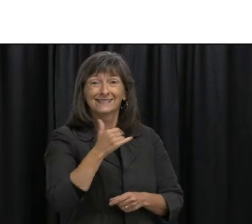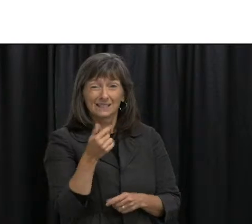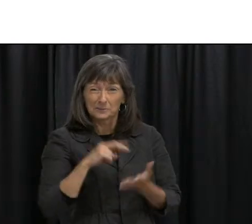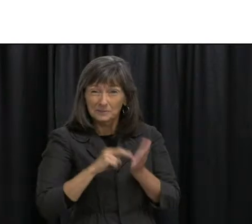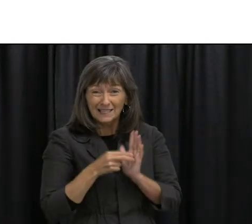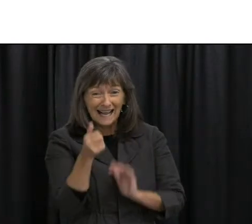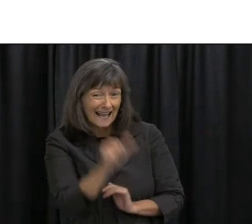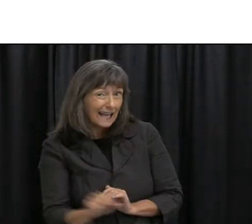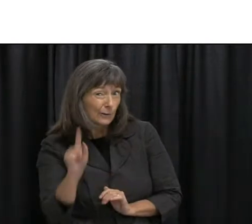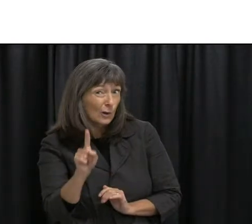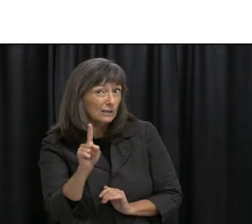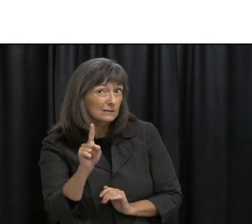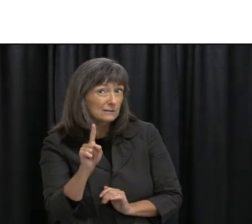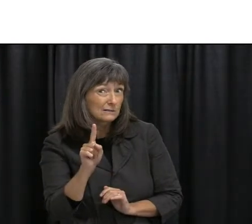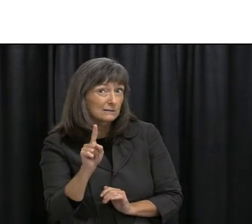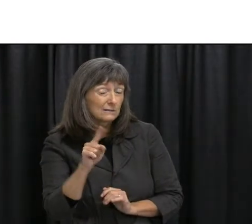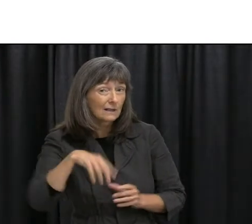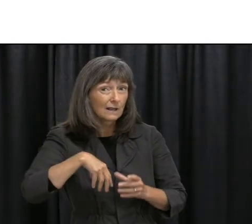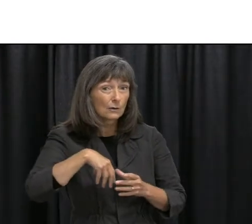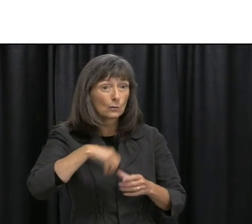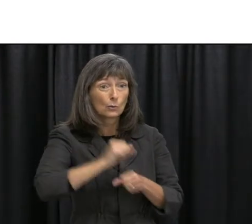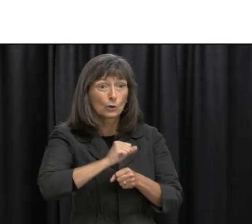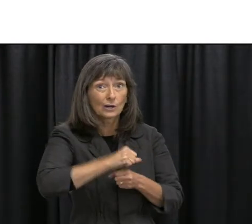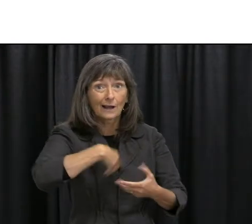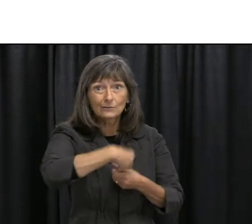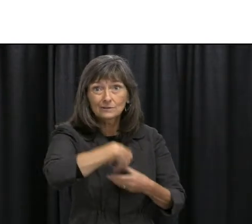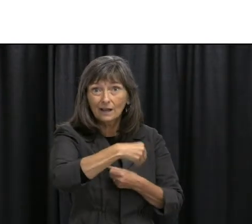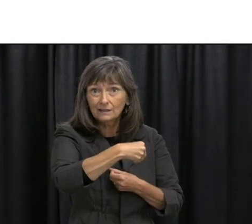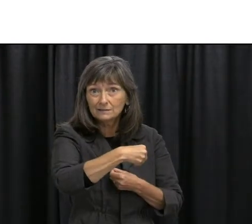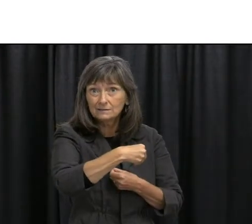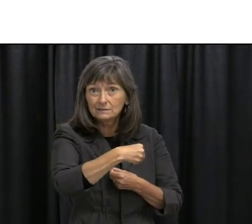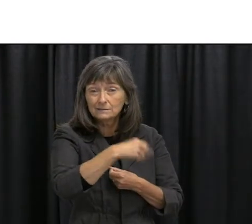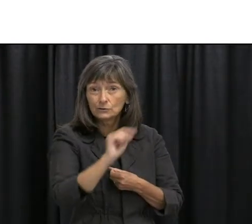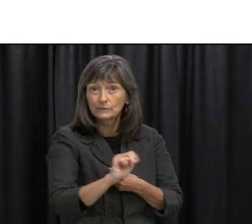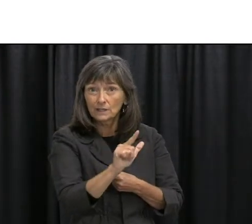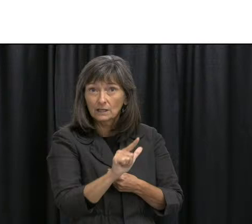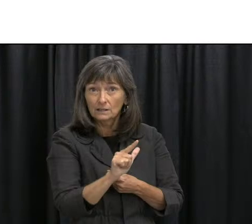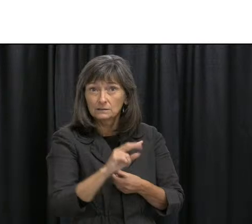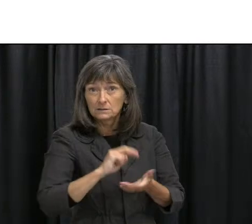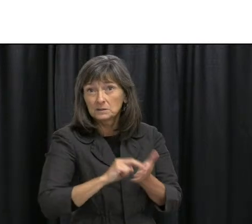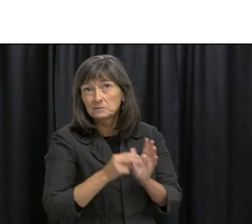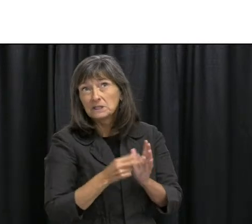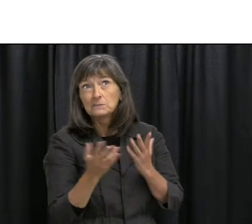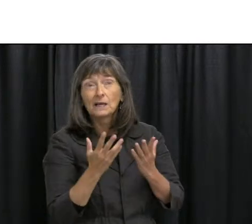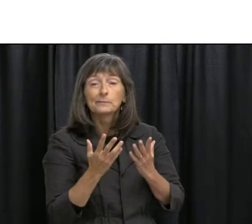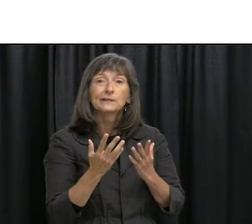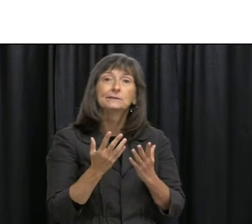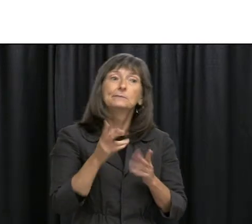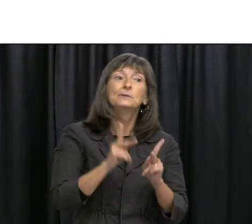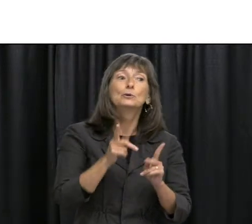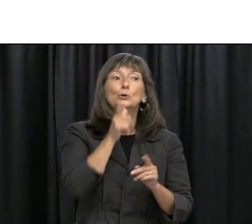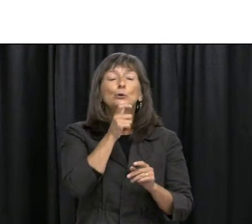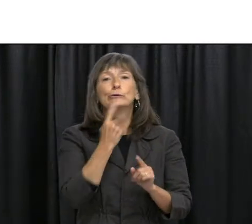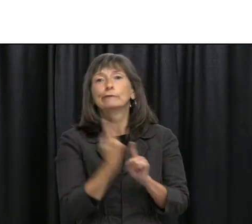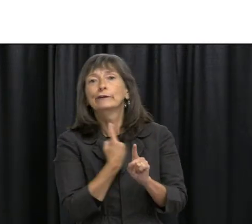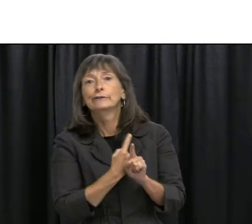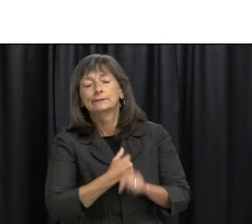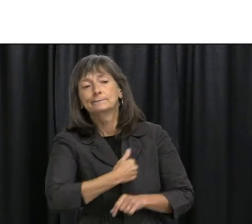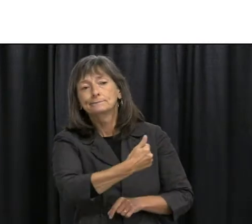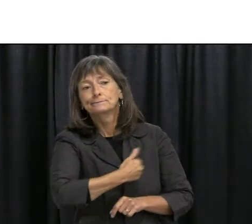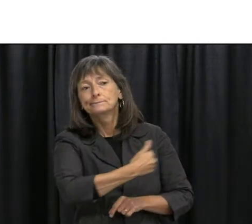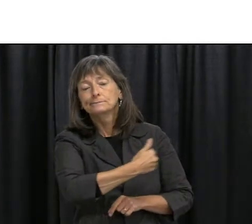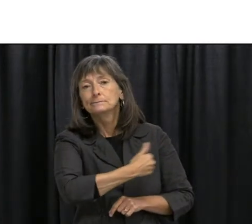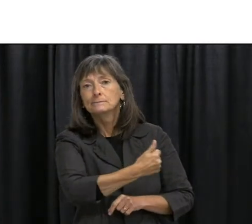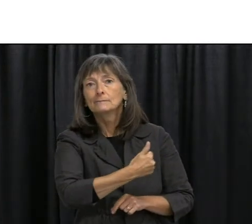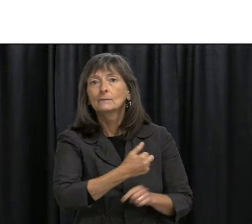outside of the province for work? There may be people who their work requires them to travel, on a regular basis, but it may not necessarily be